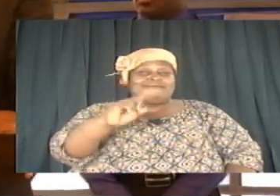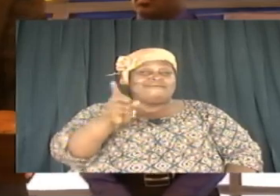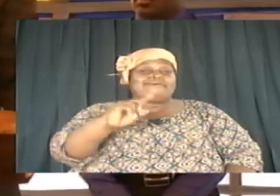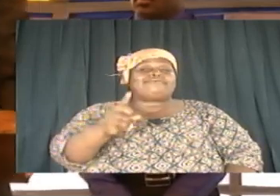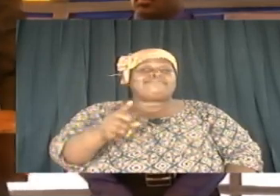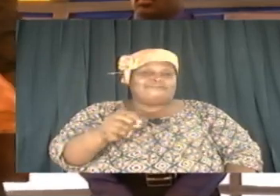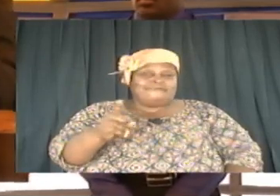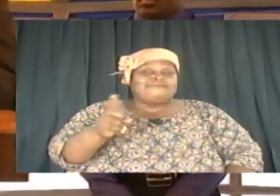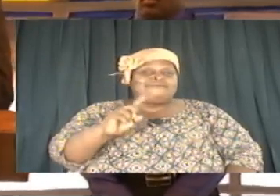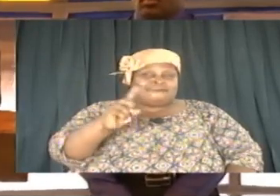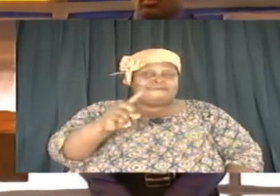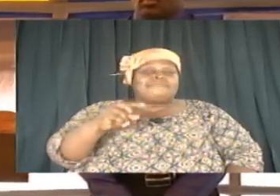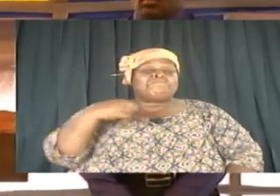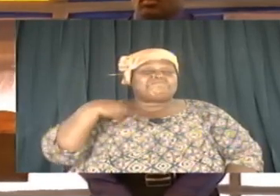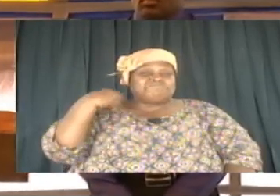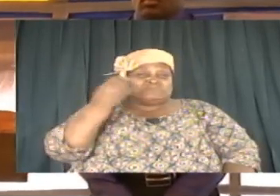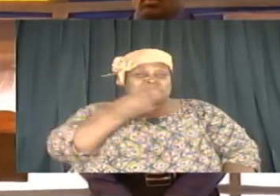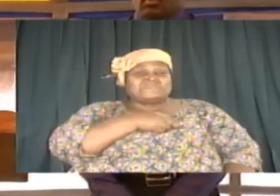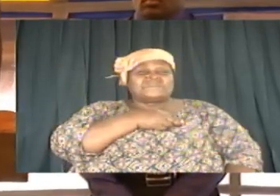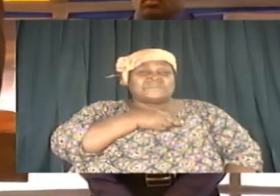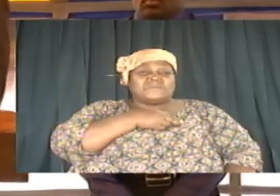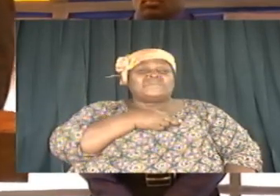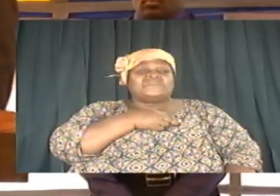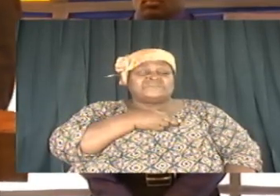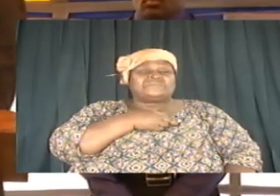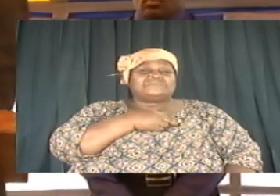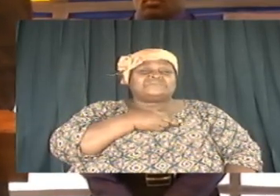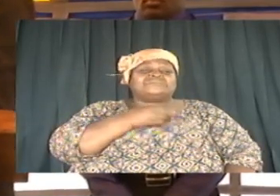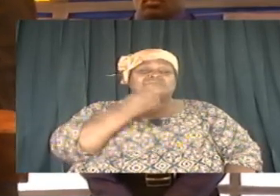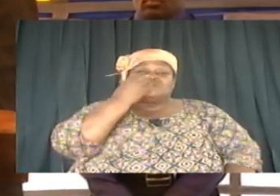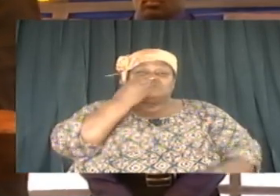derive what we now call communion.